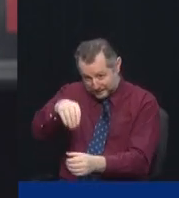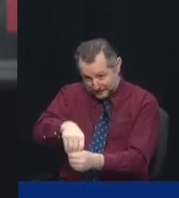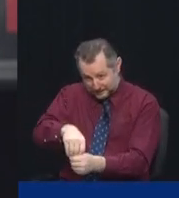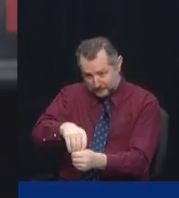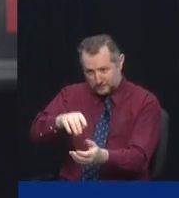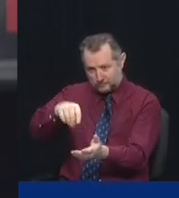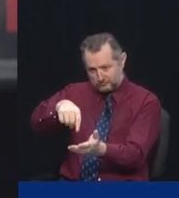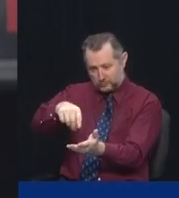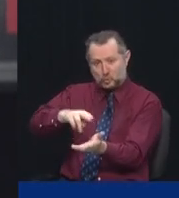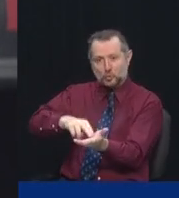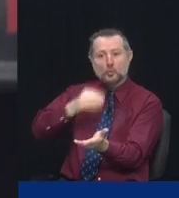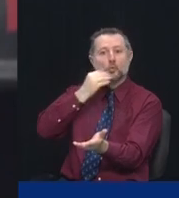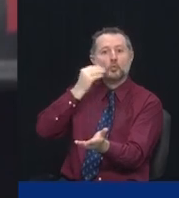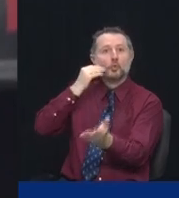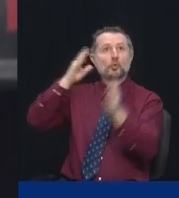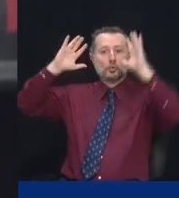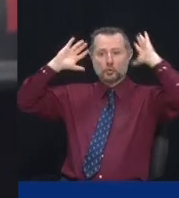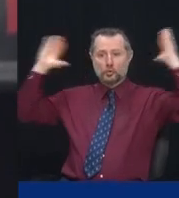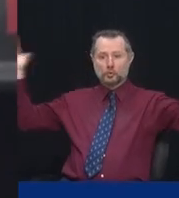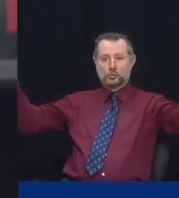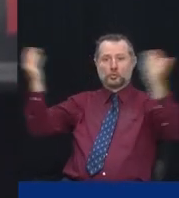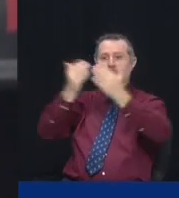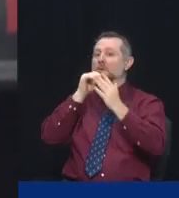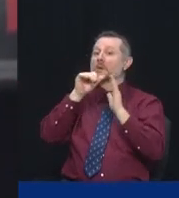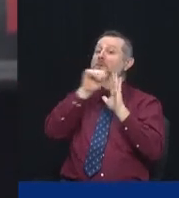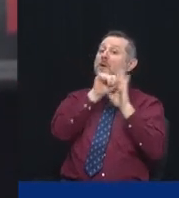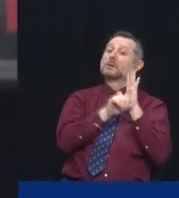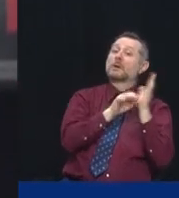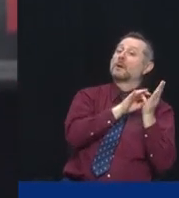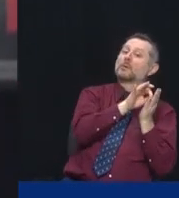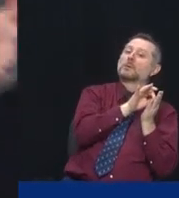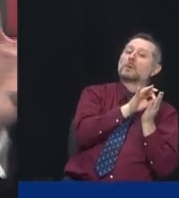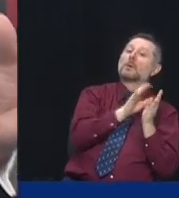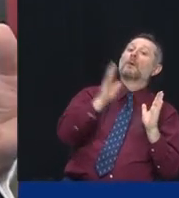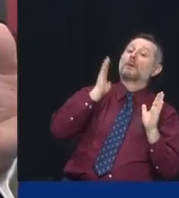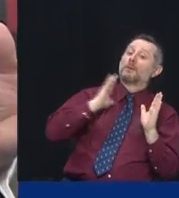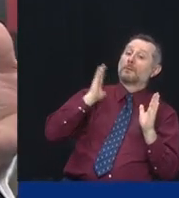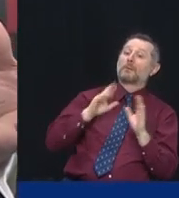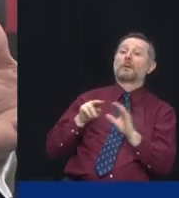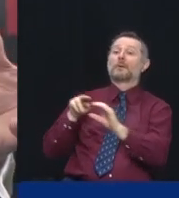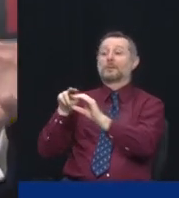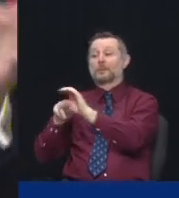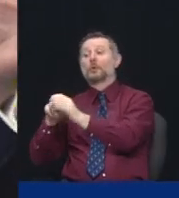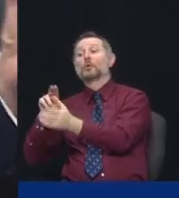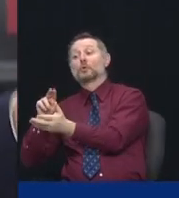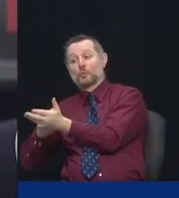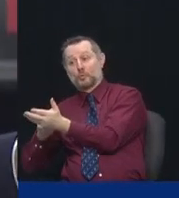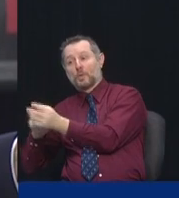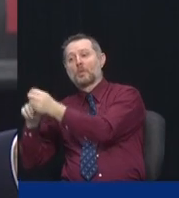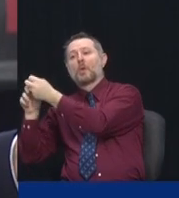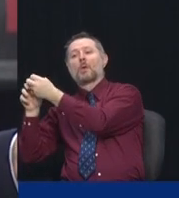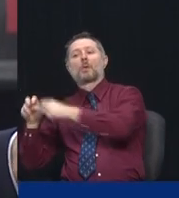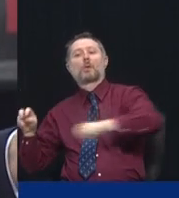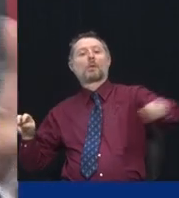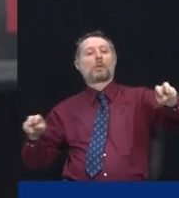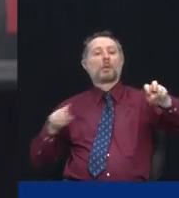states counted people who were in a nursing home, sent to a hospital, and then died in a